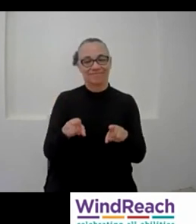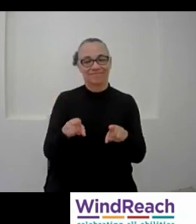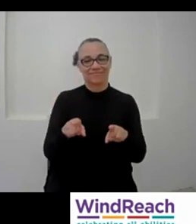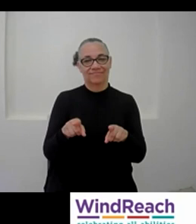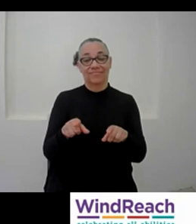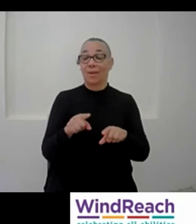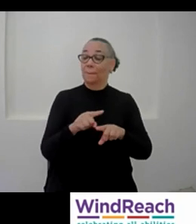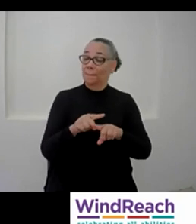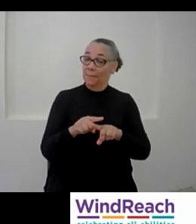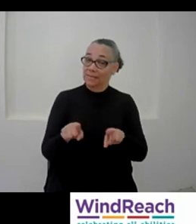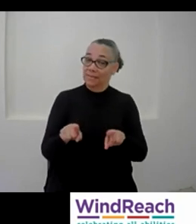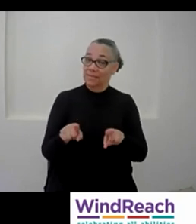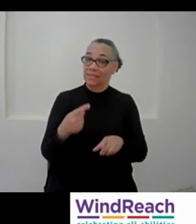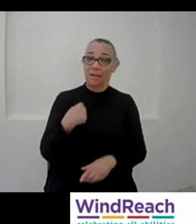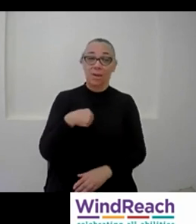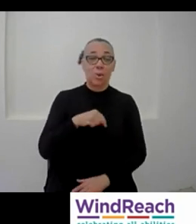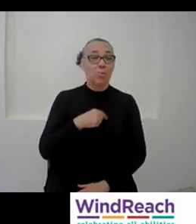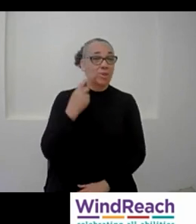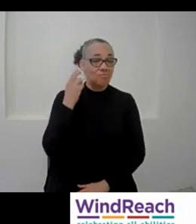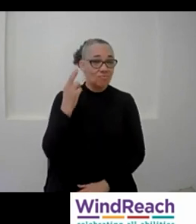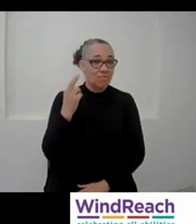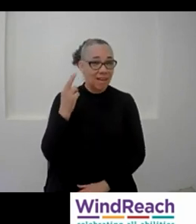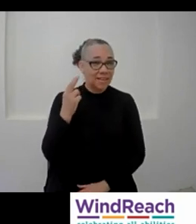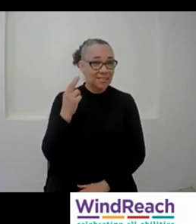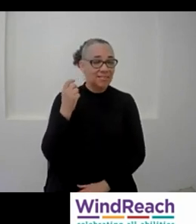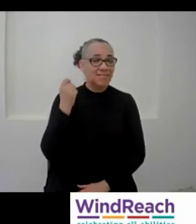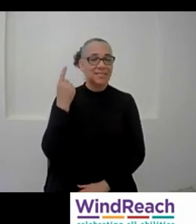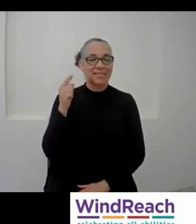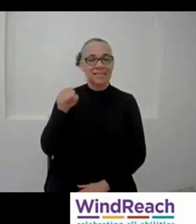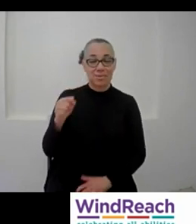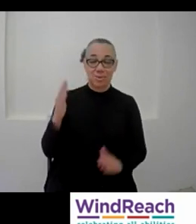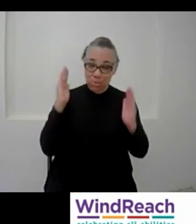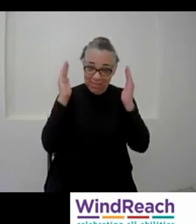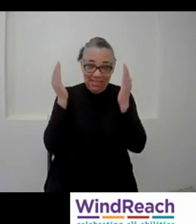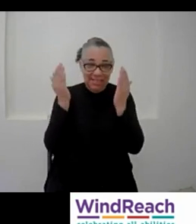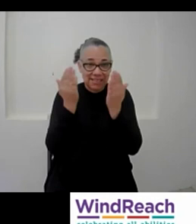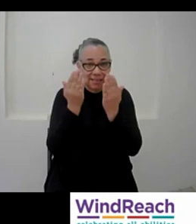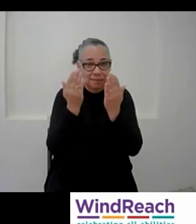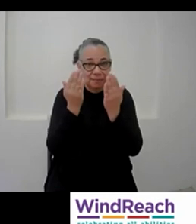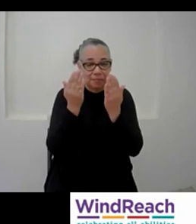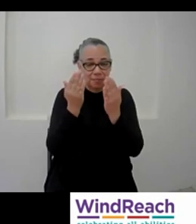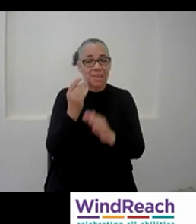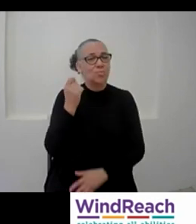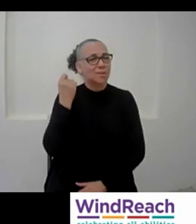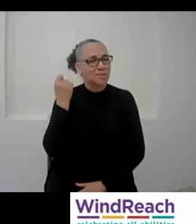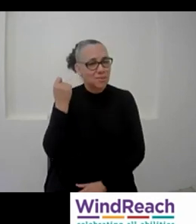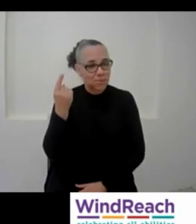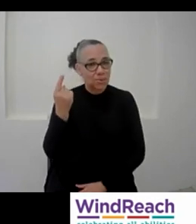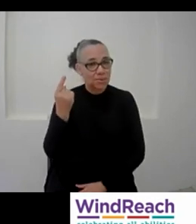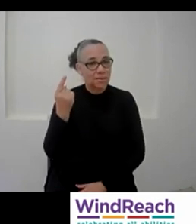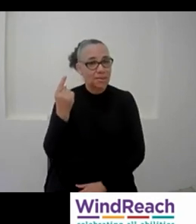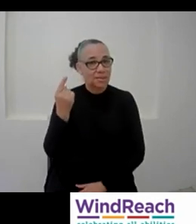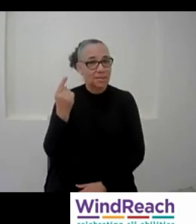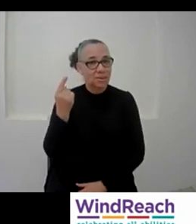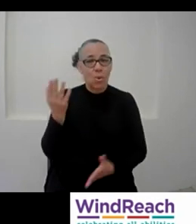But we recognized that he was autistic, recognized what the